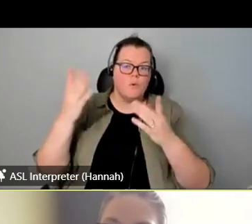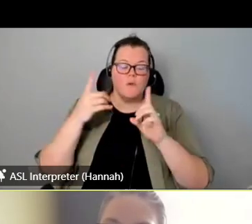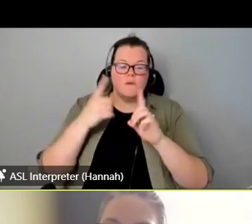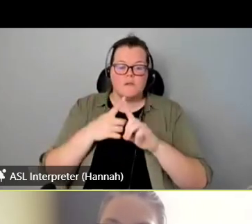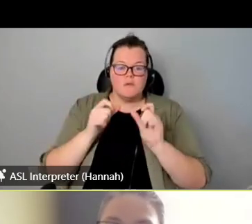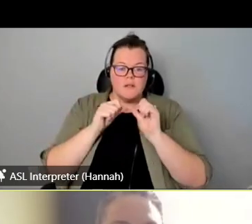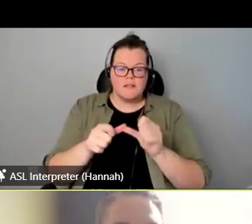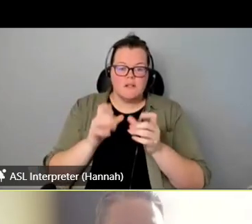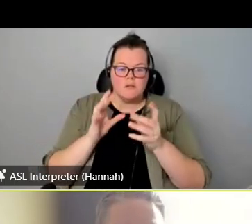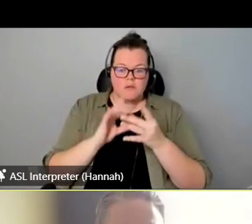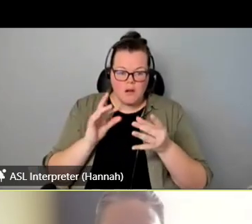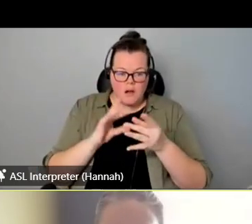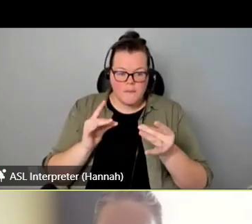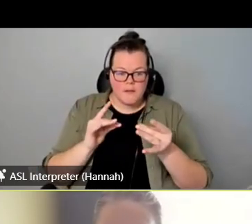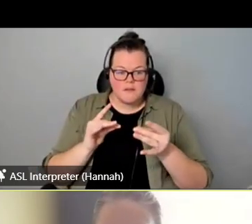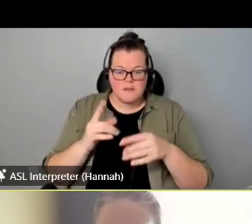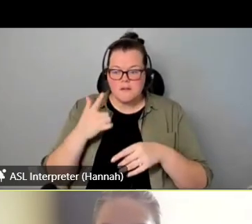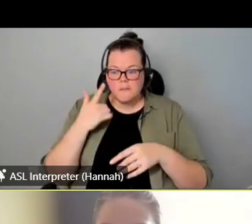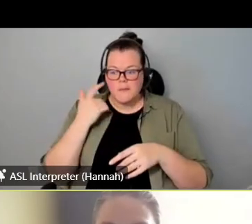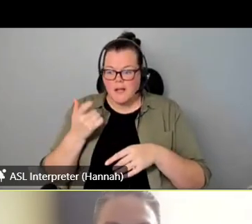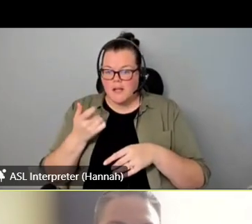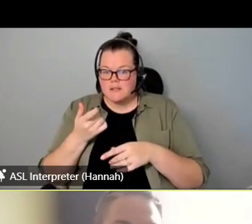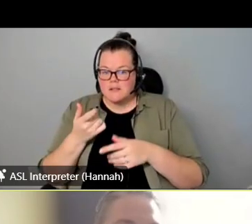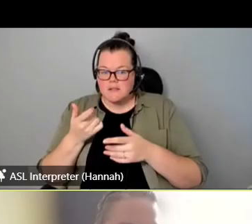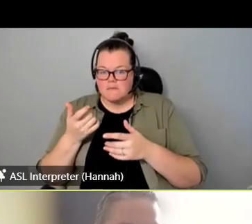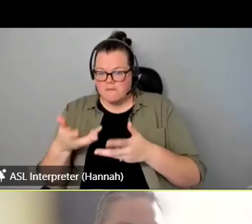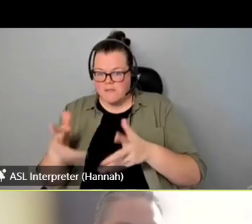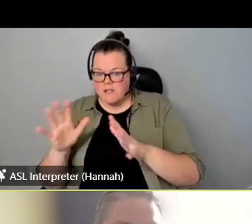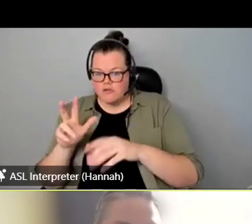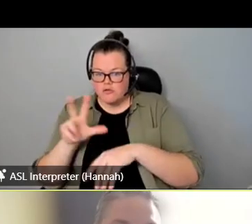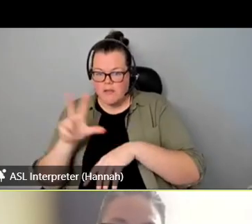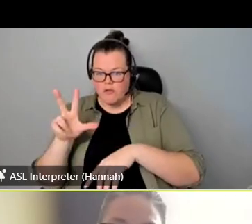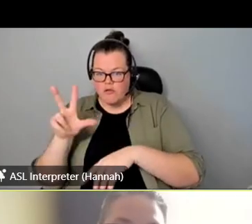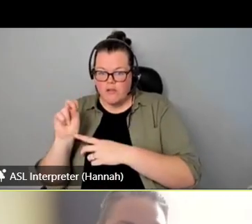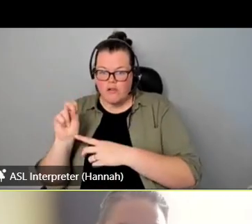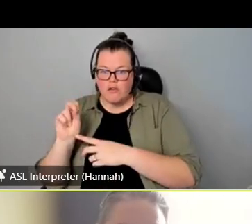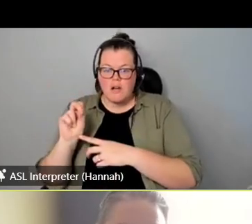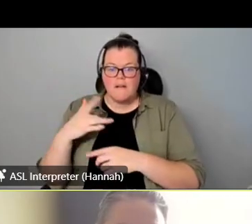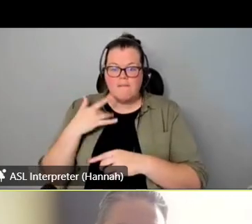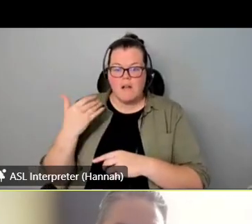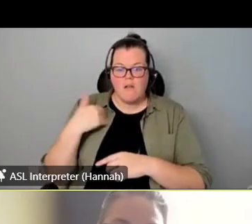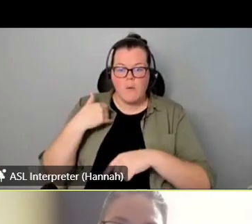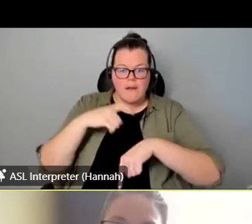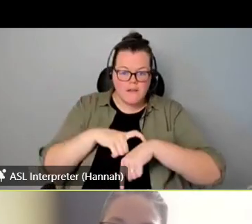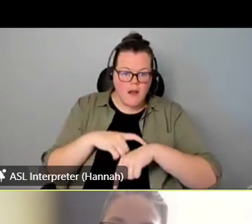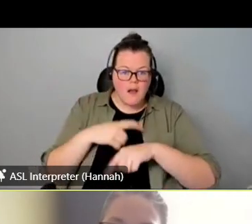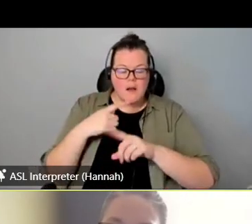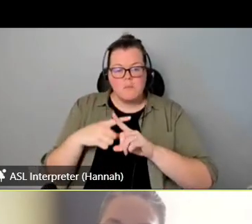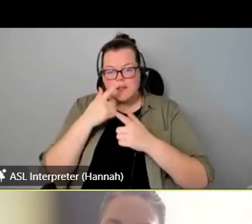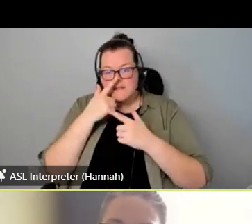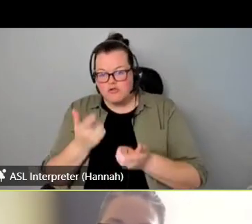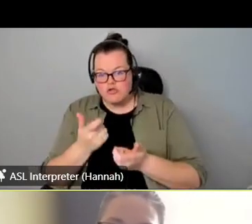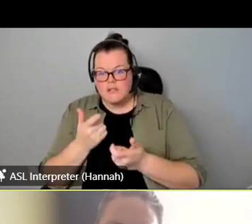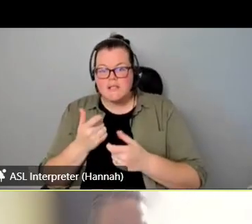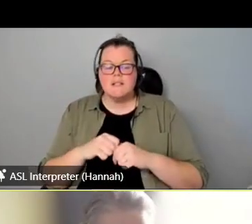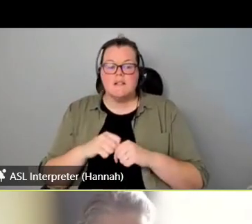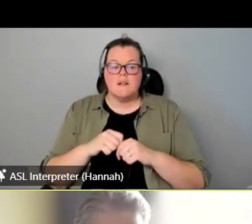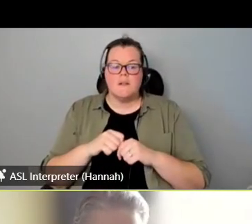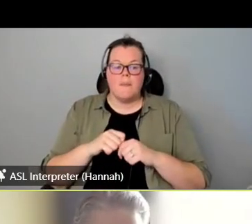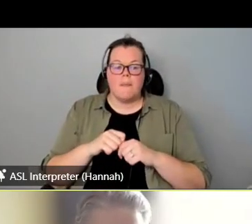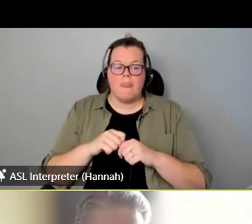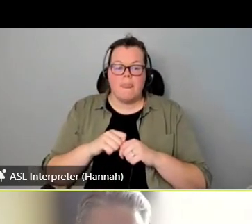are set to end at 3:30. I feel like we have time and there is interest. So could I